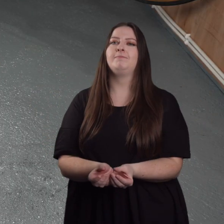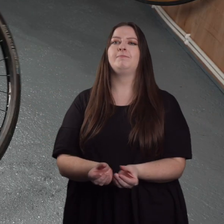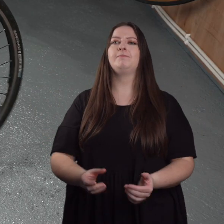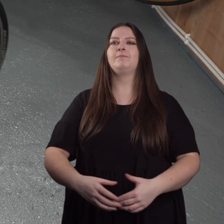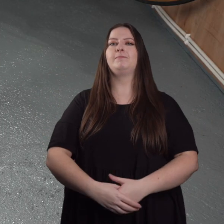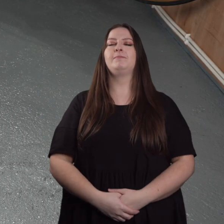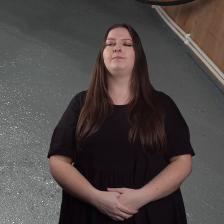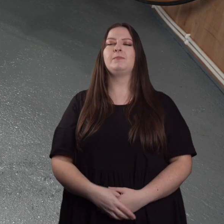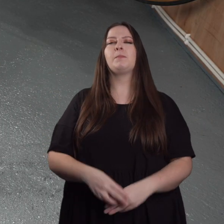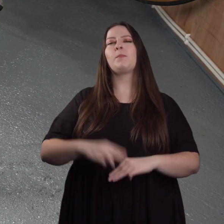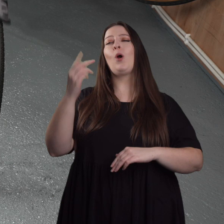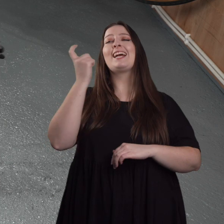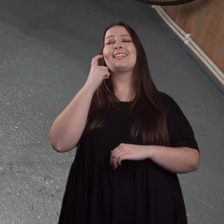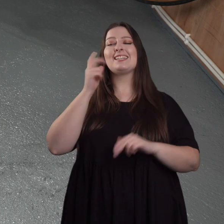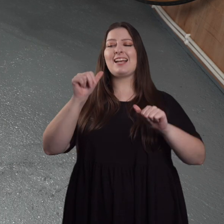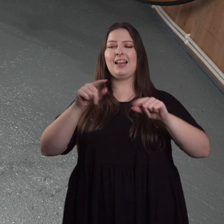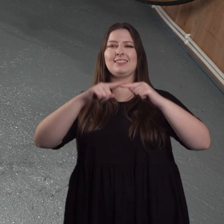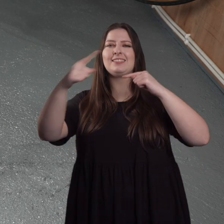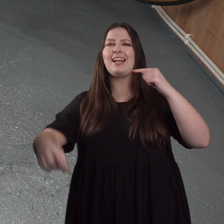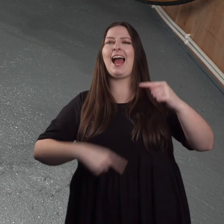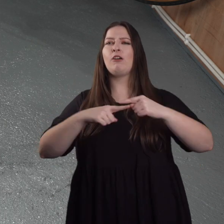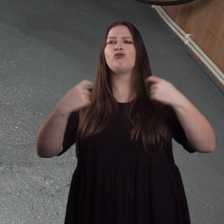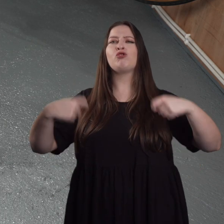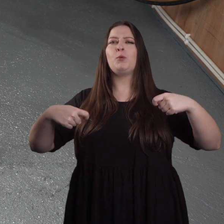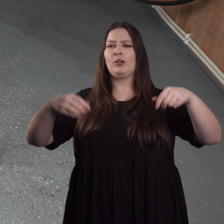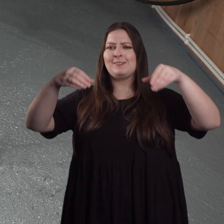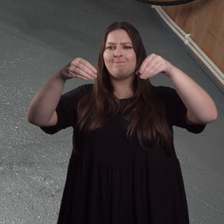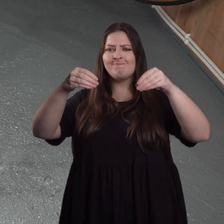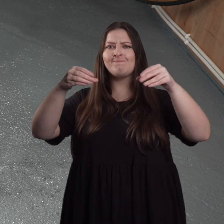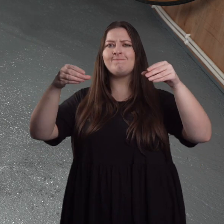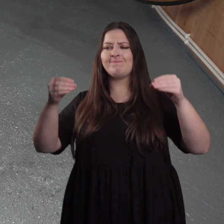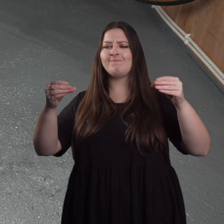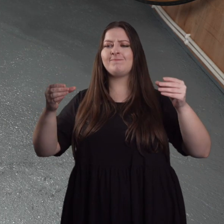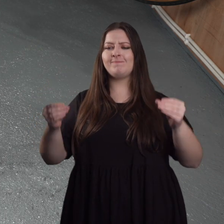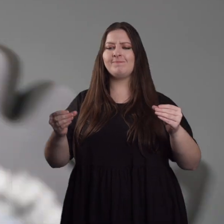Start to put the second half of the tire onto the wheel.